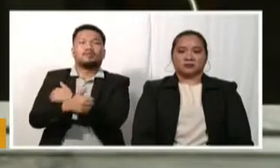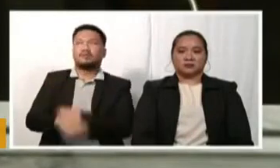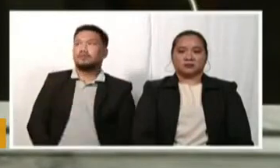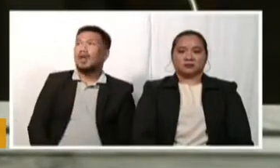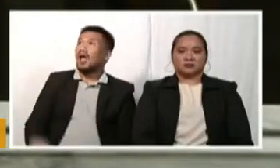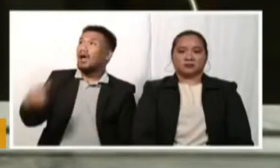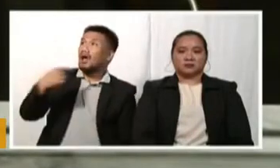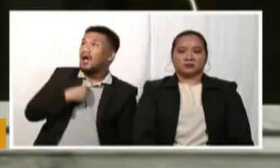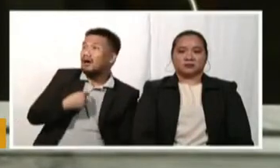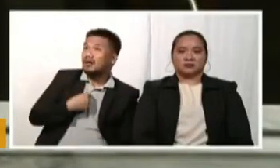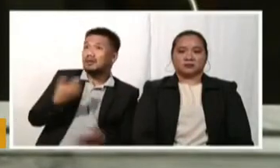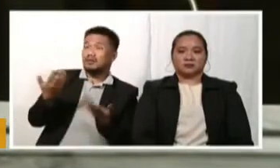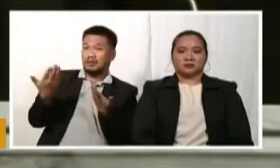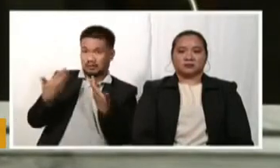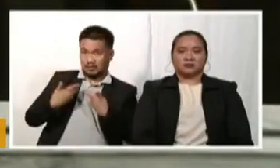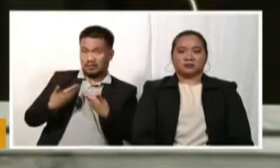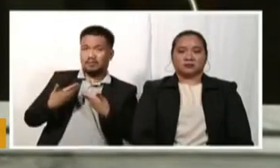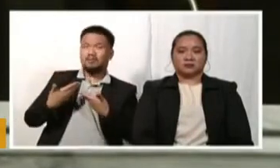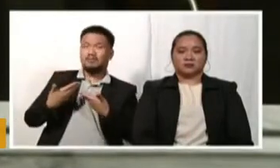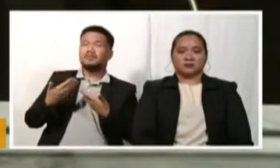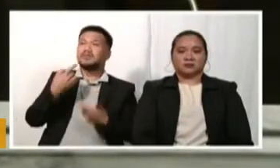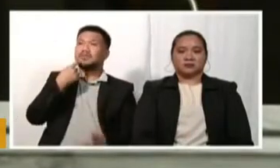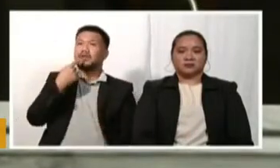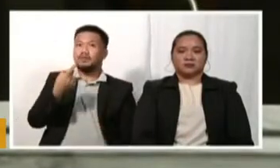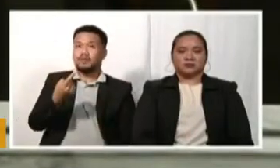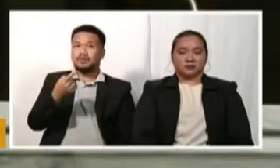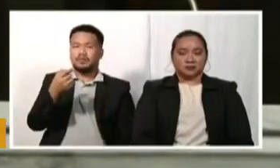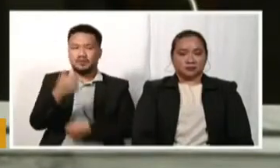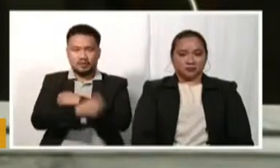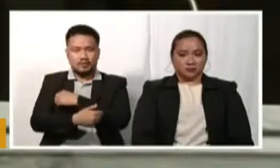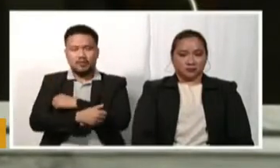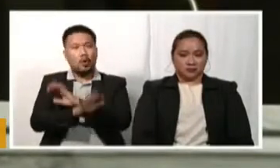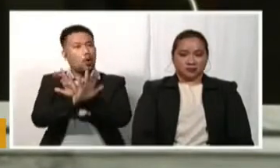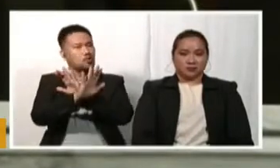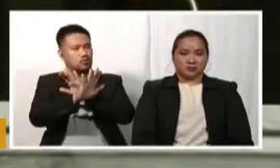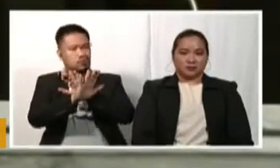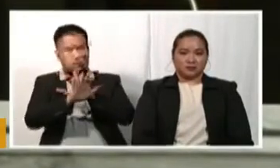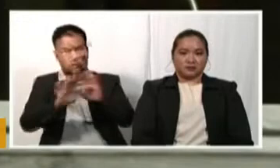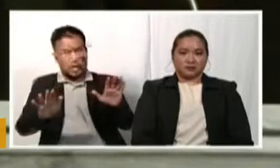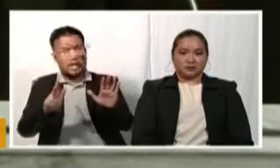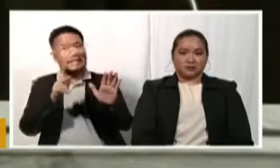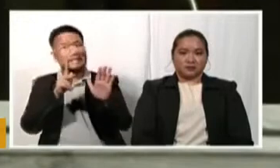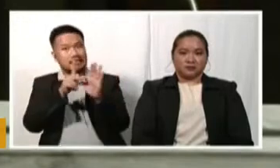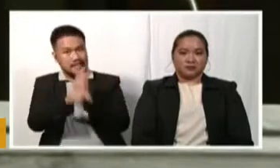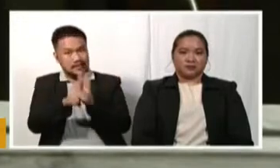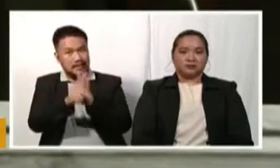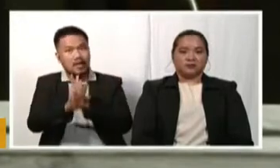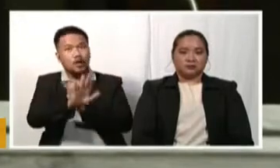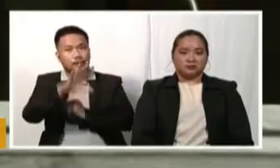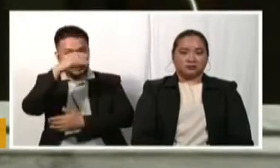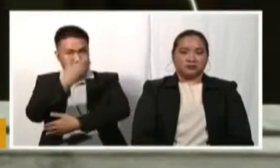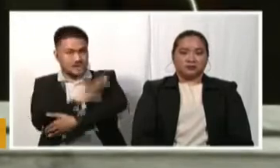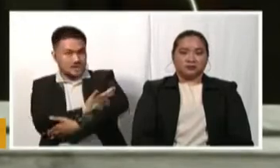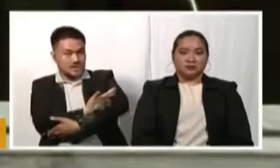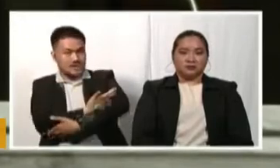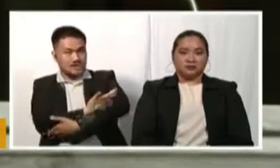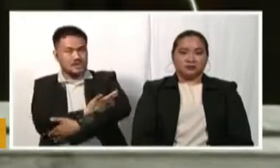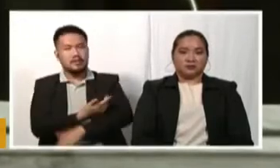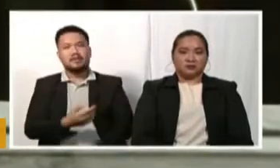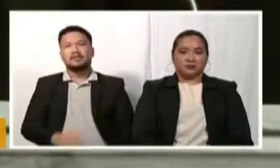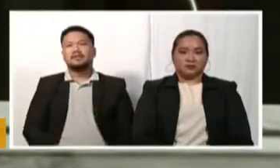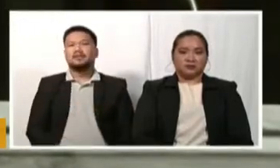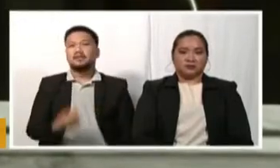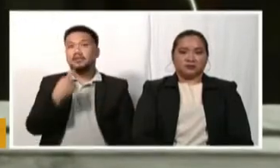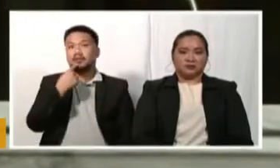"Here I am," he answered. "Do not lay your hand on the boy," said